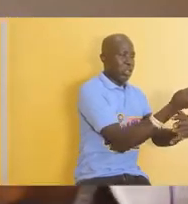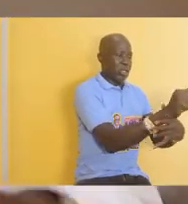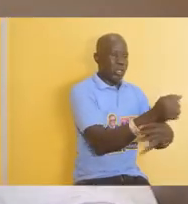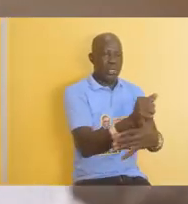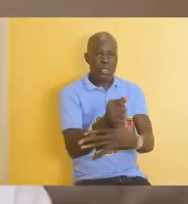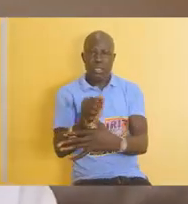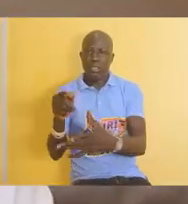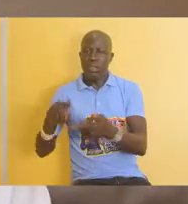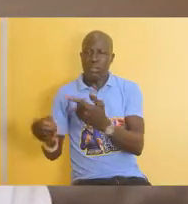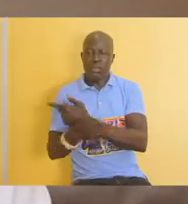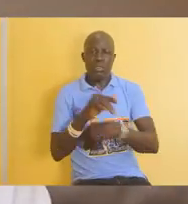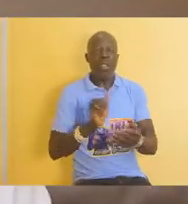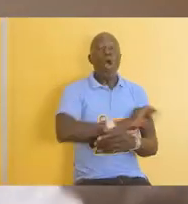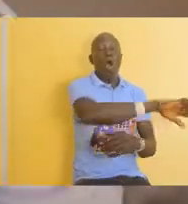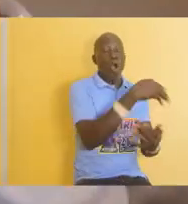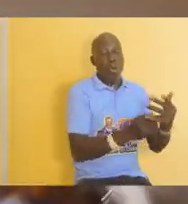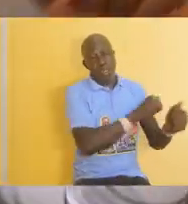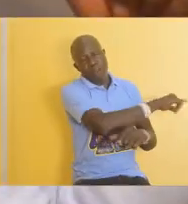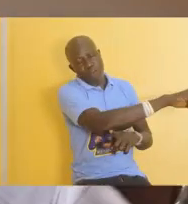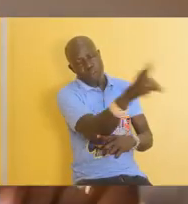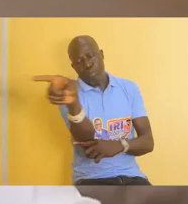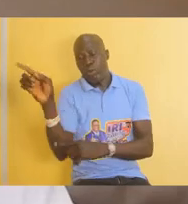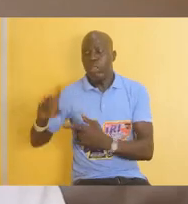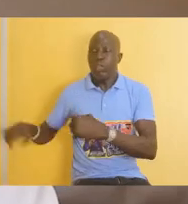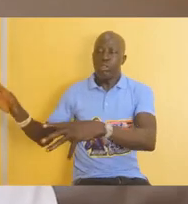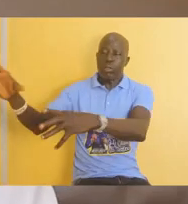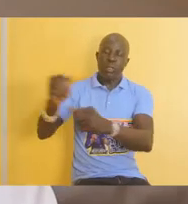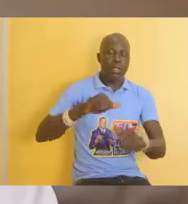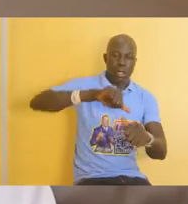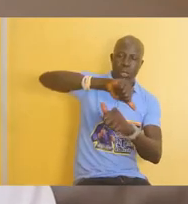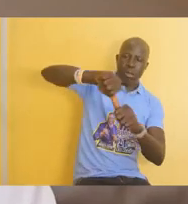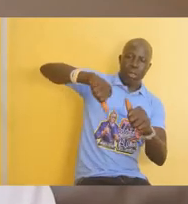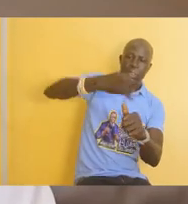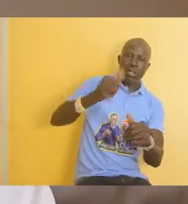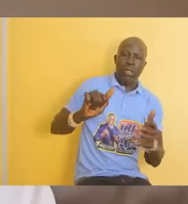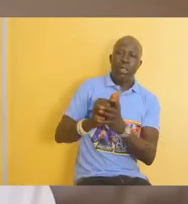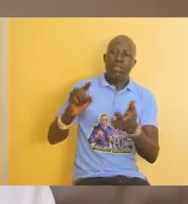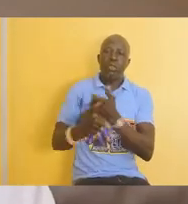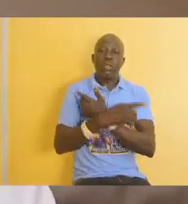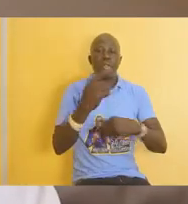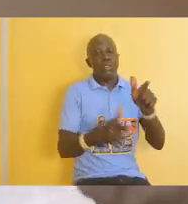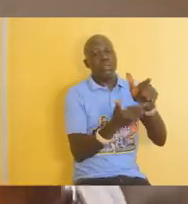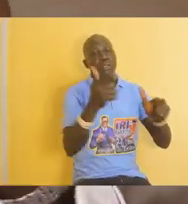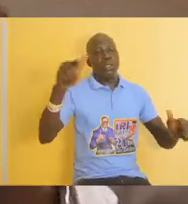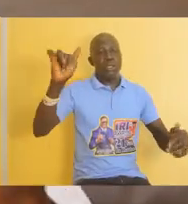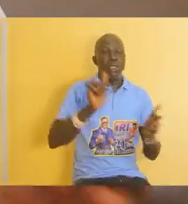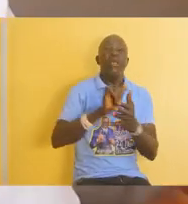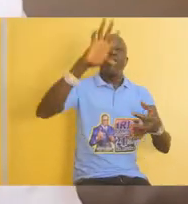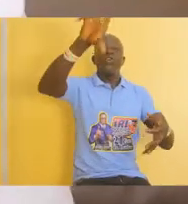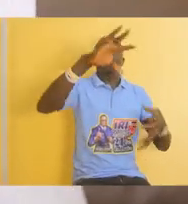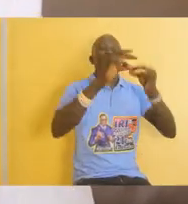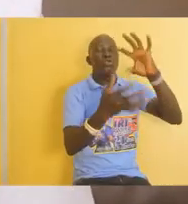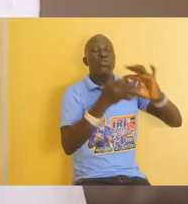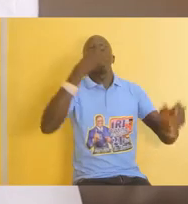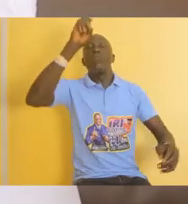people. Many. Yes. Go bring your pata. Everybody. No matter what, will take from the oil today. Only money and there will be power. Story ever